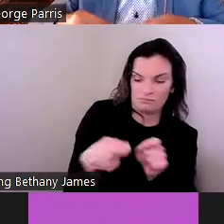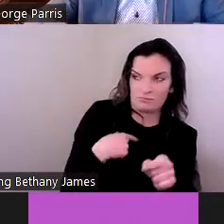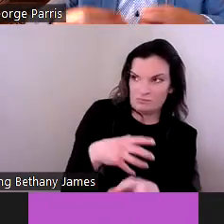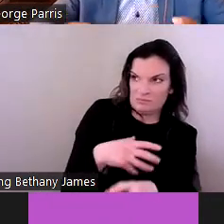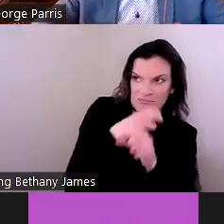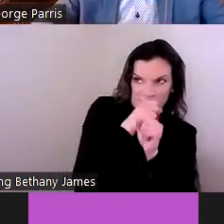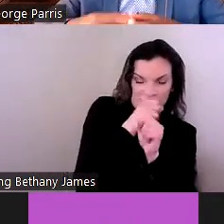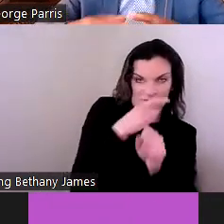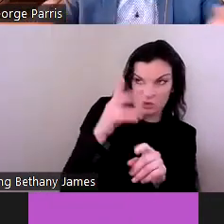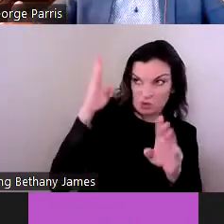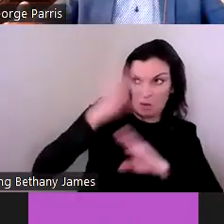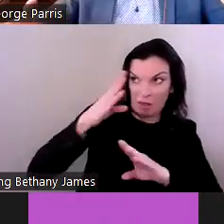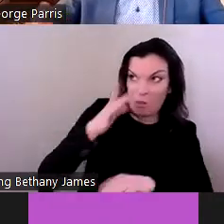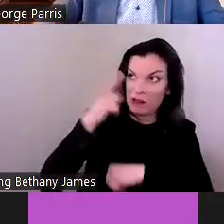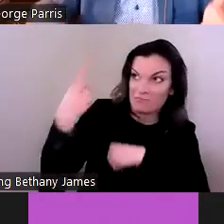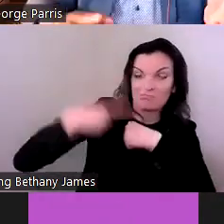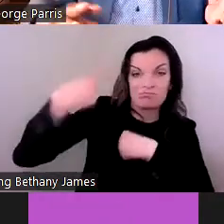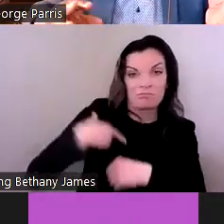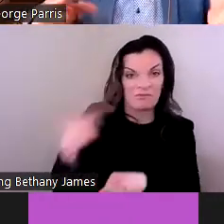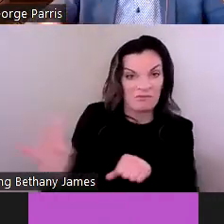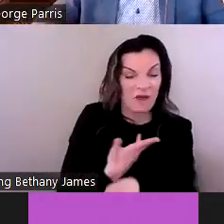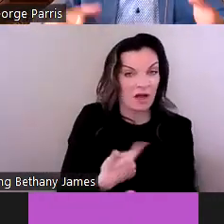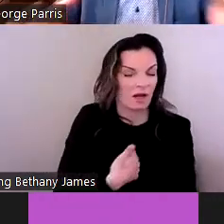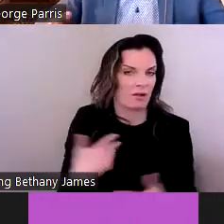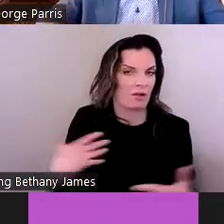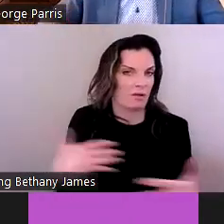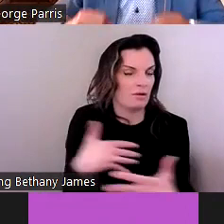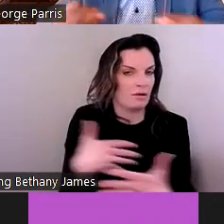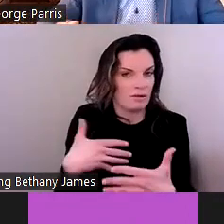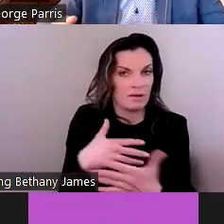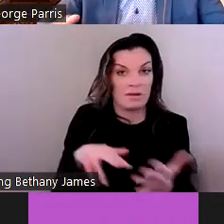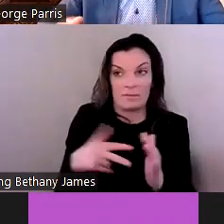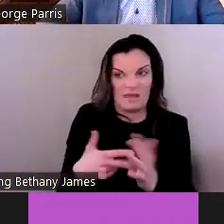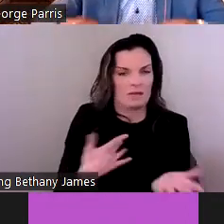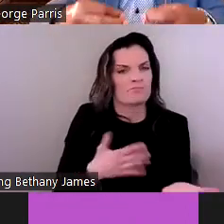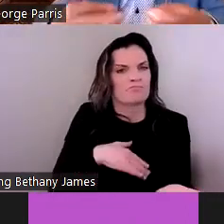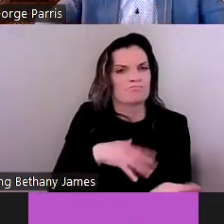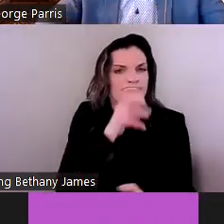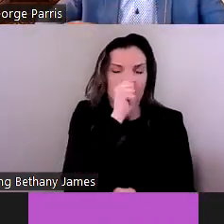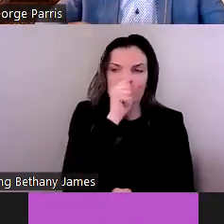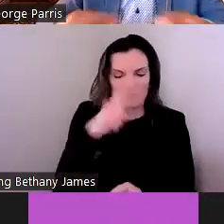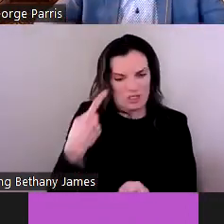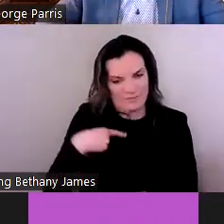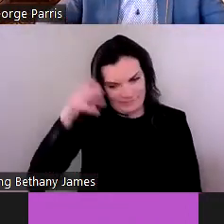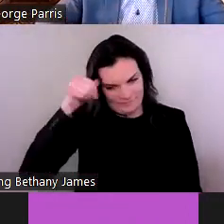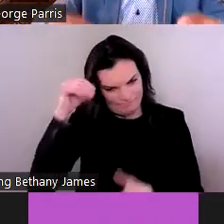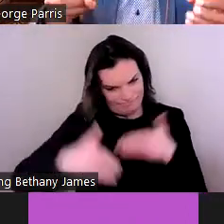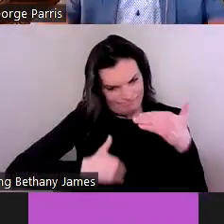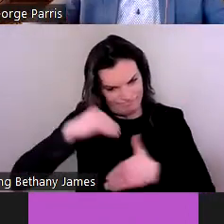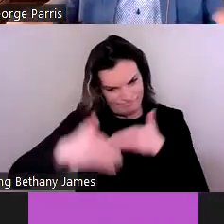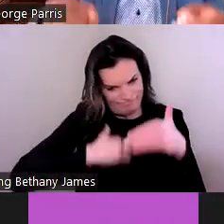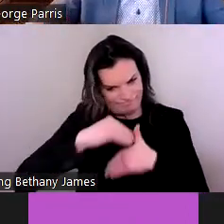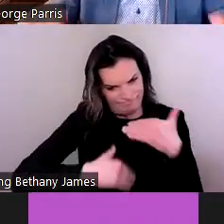result of speaking out. And so people are continue to work in an unsafe environment because they refuse to